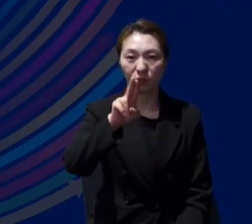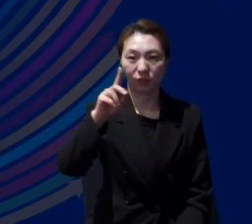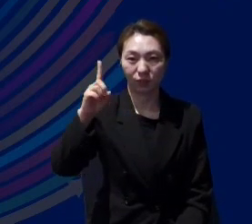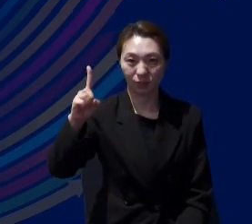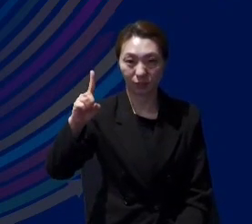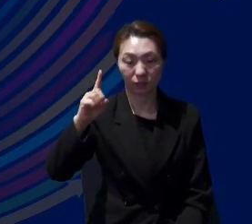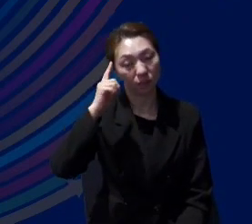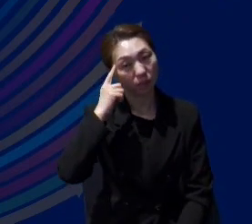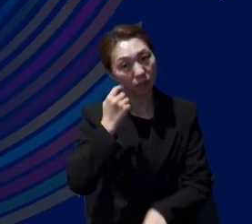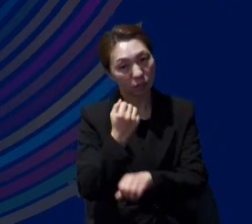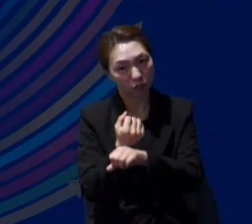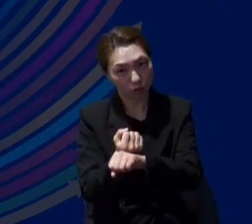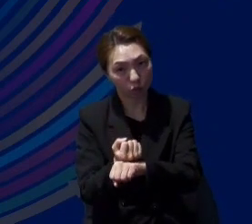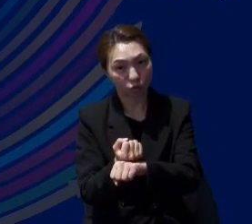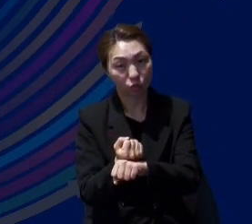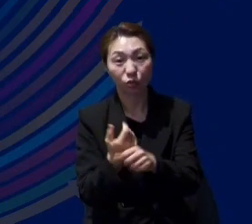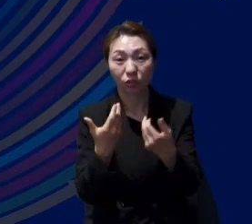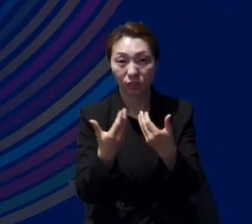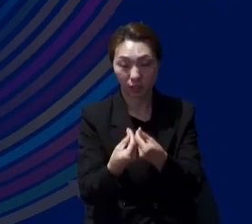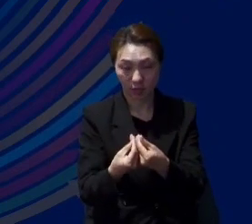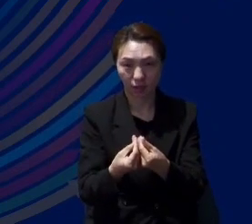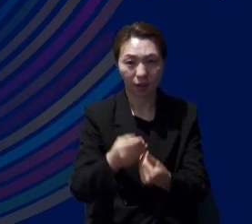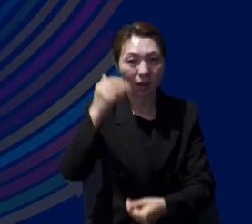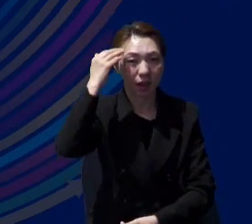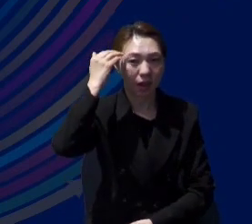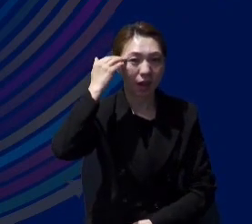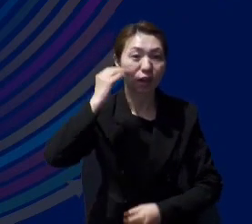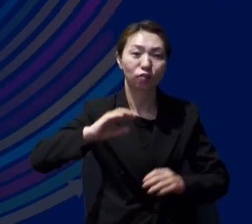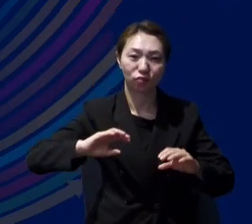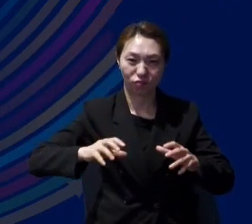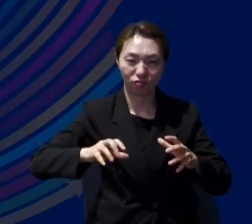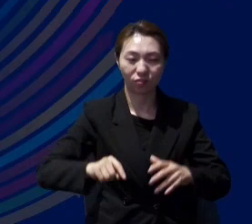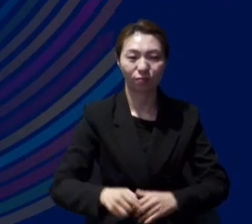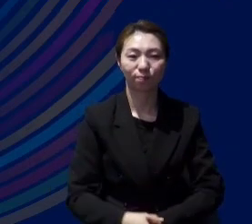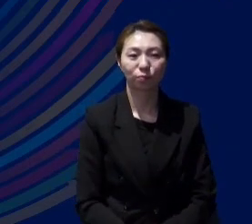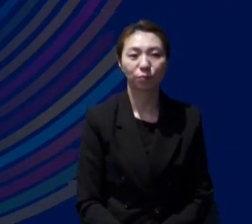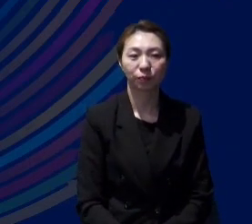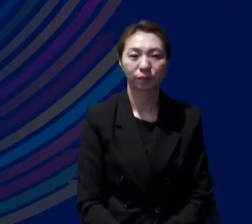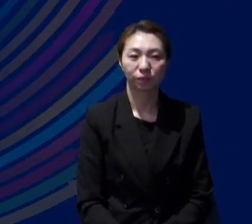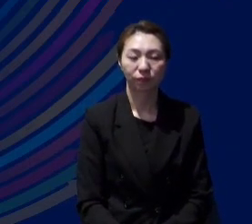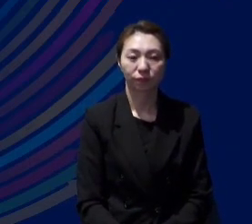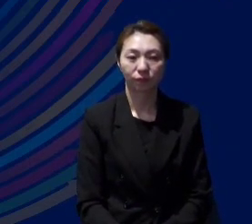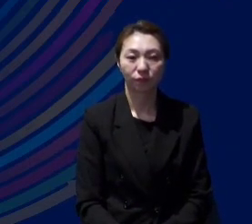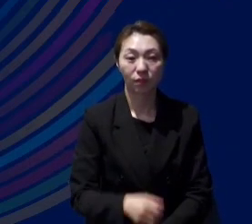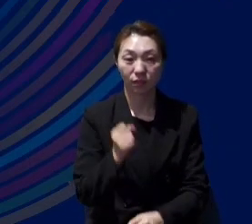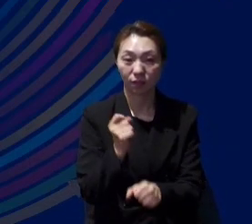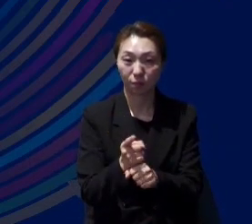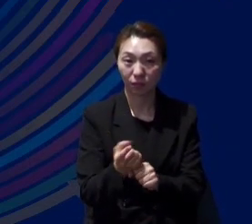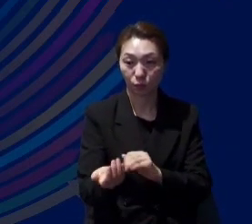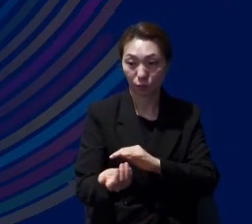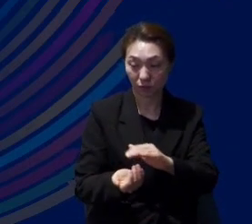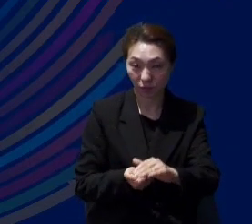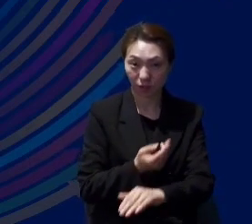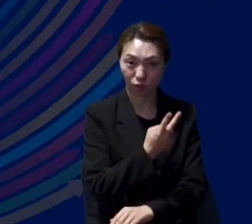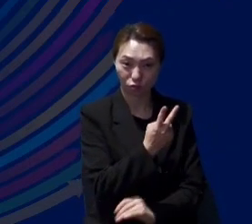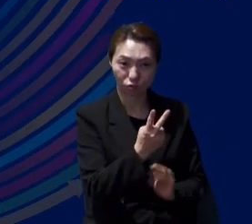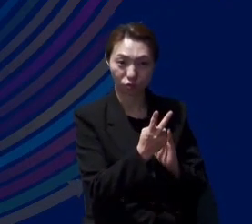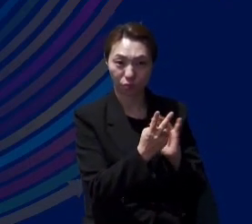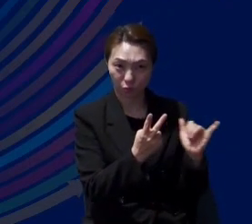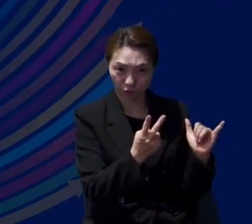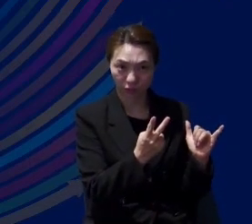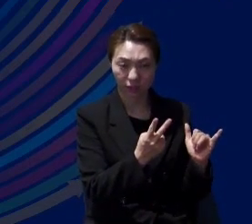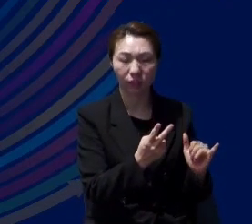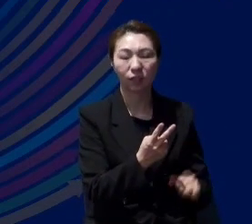but because Professor Mosen already told us the important changes in our country, I will